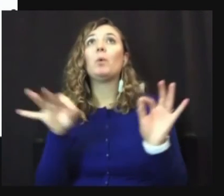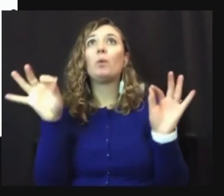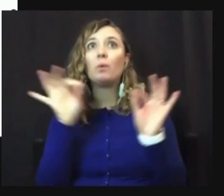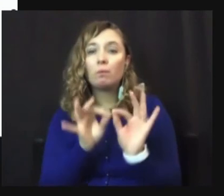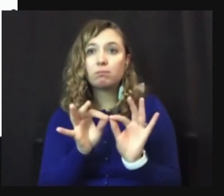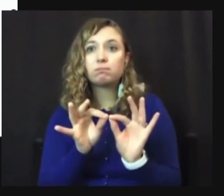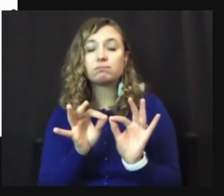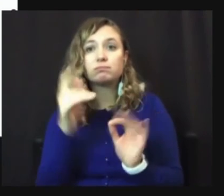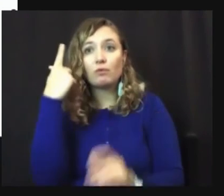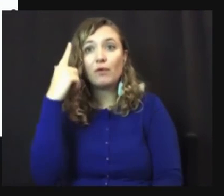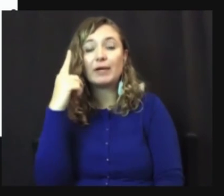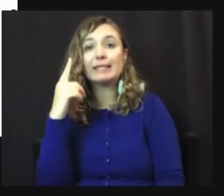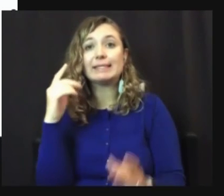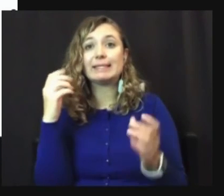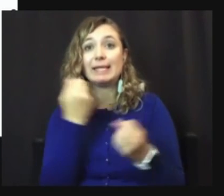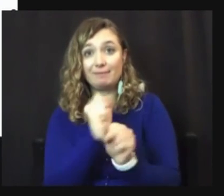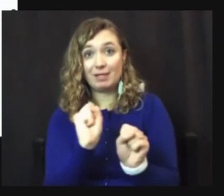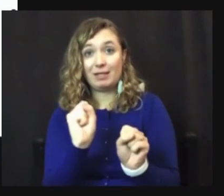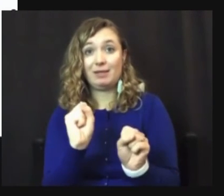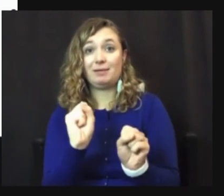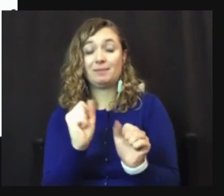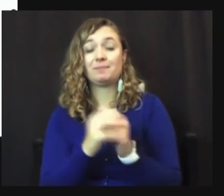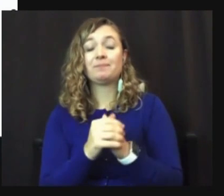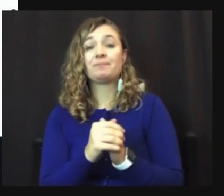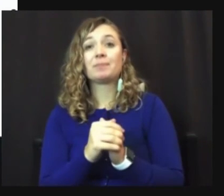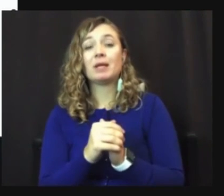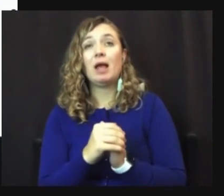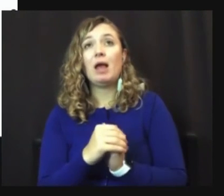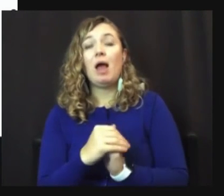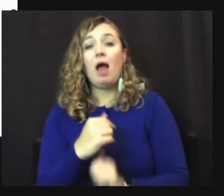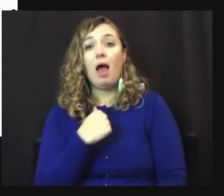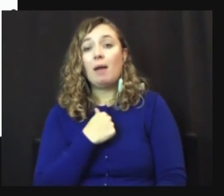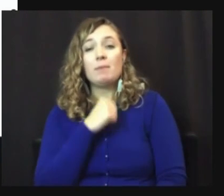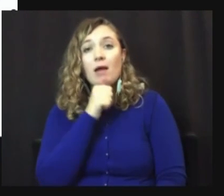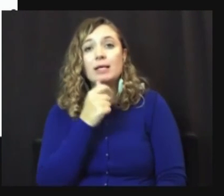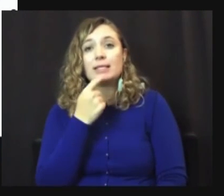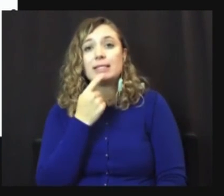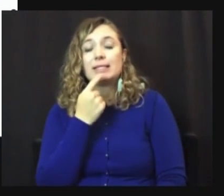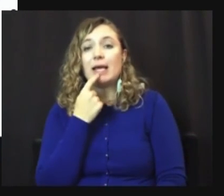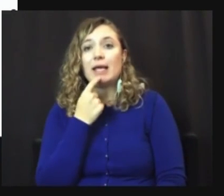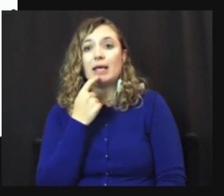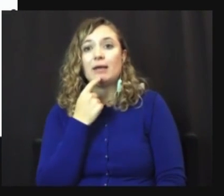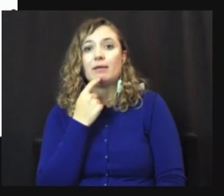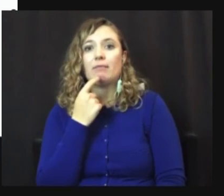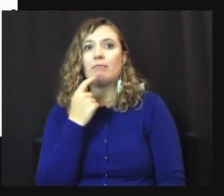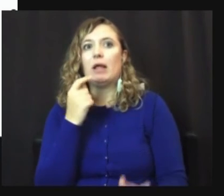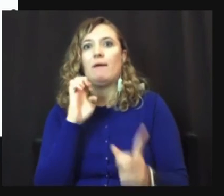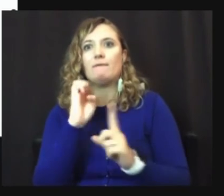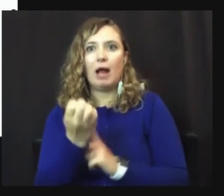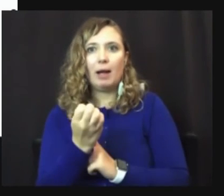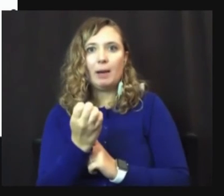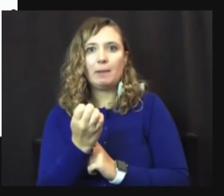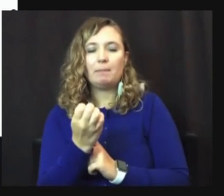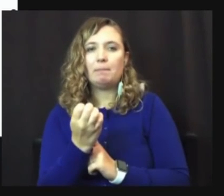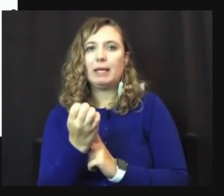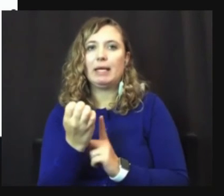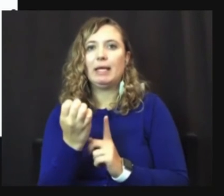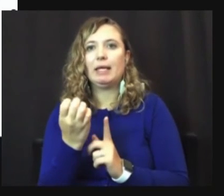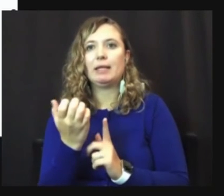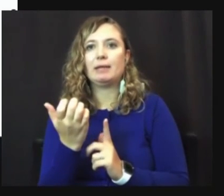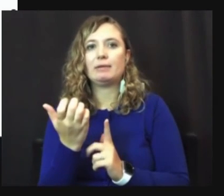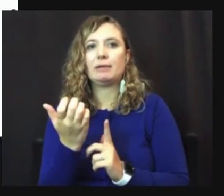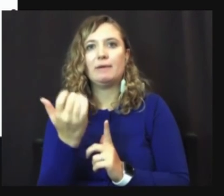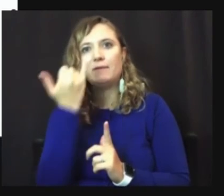safety for autistics. I'm not saying that if an environment is sensorially perfect, the autistics would never